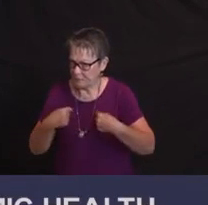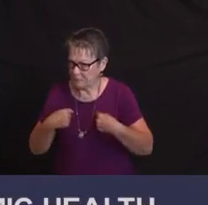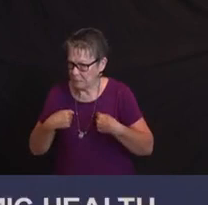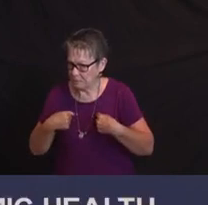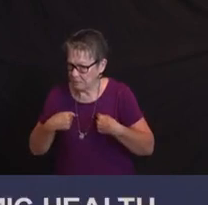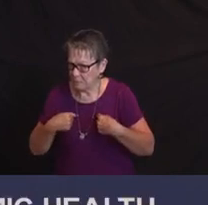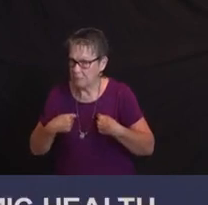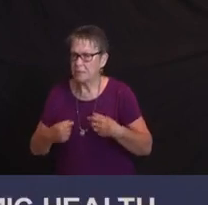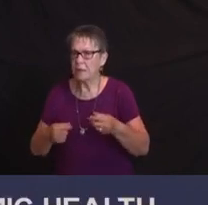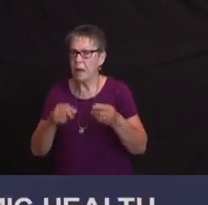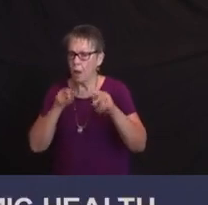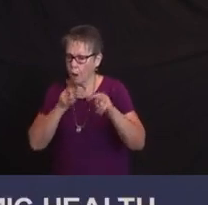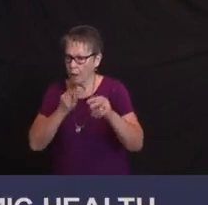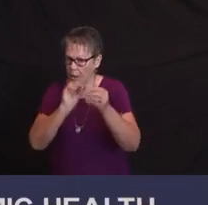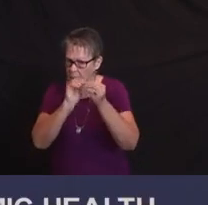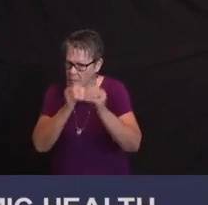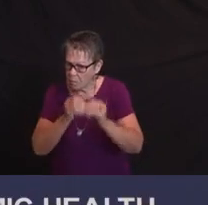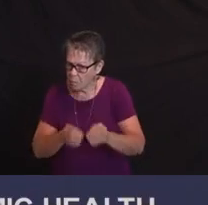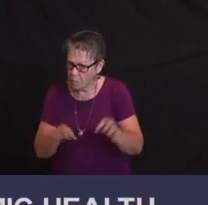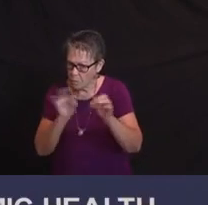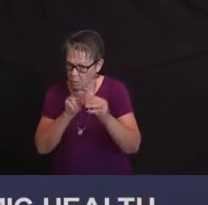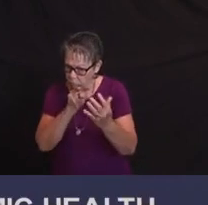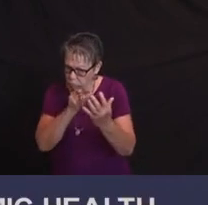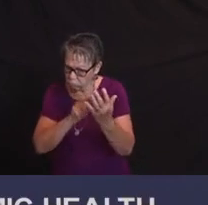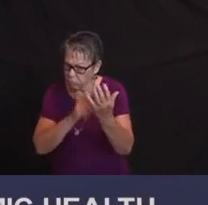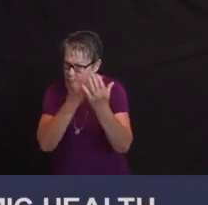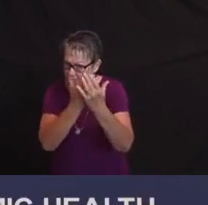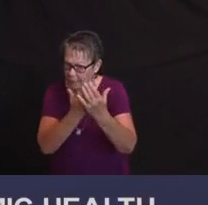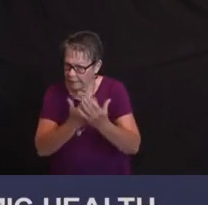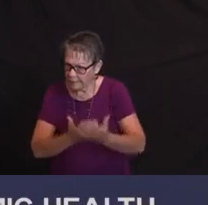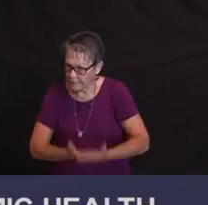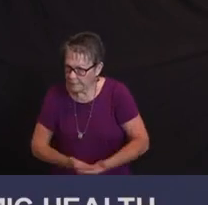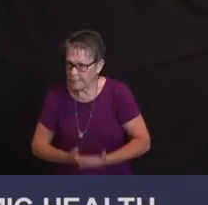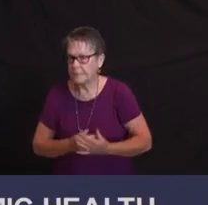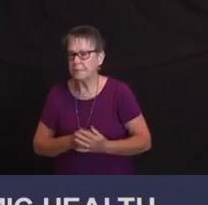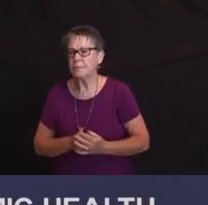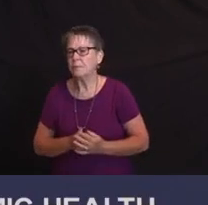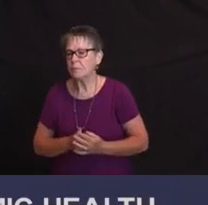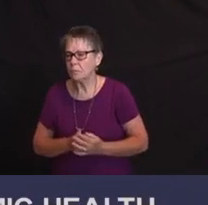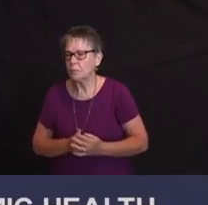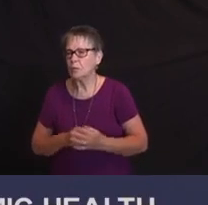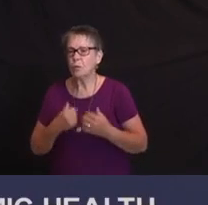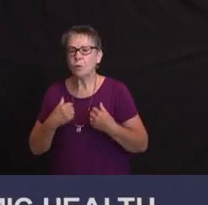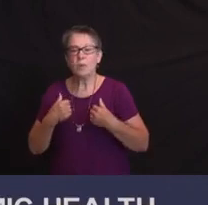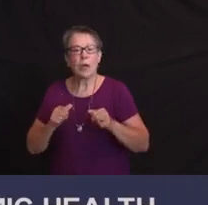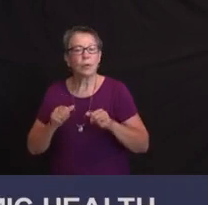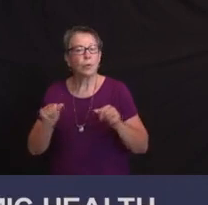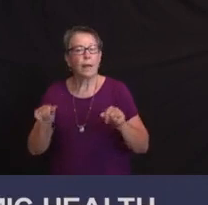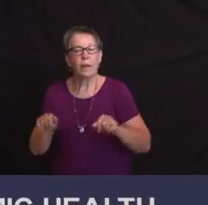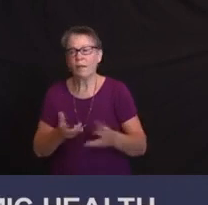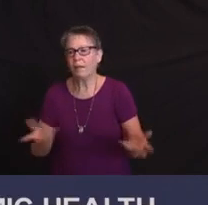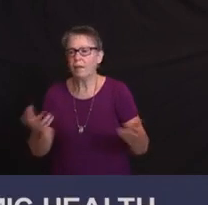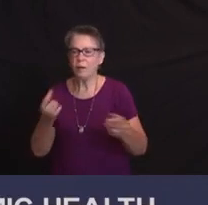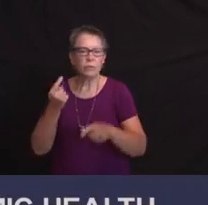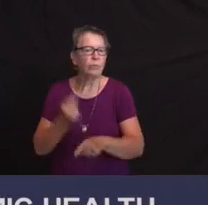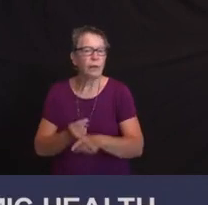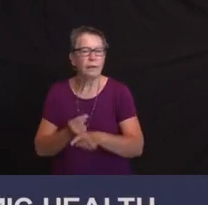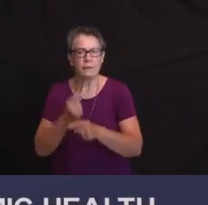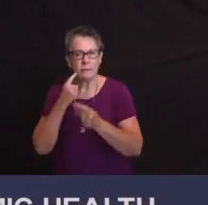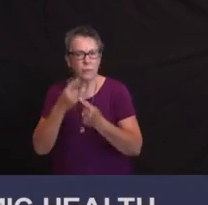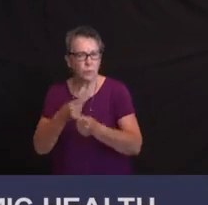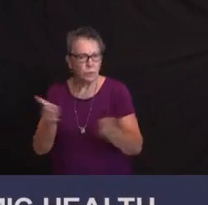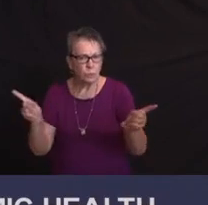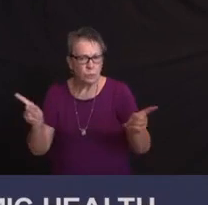get as right as we can, but we at every step of the way make these calls, even if they're really